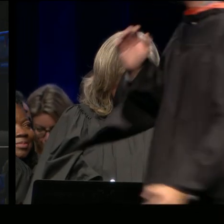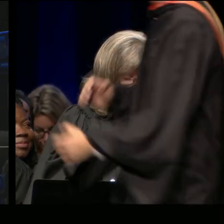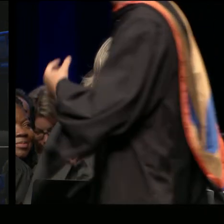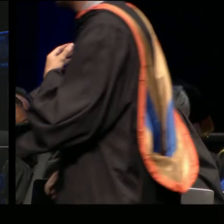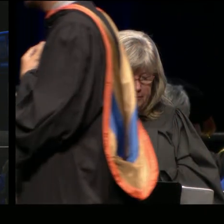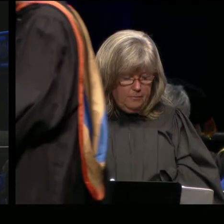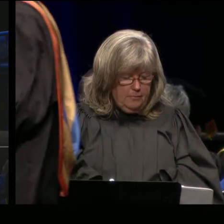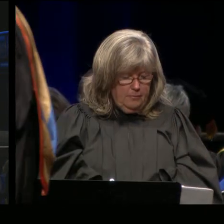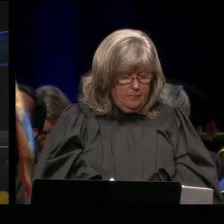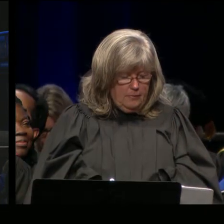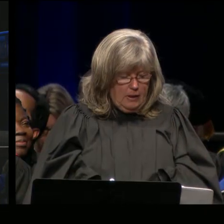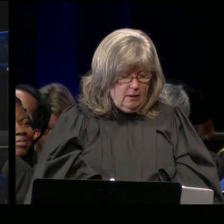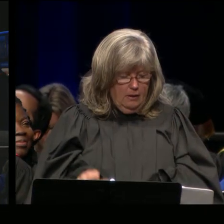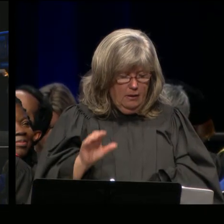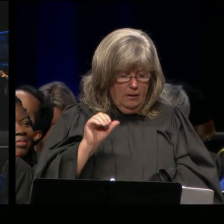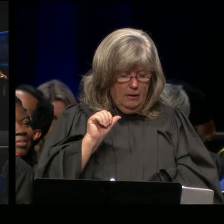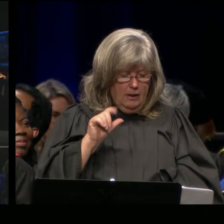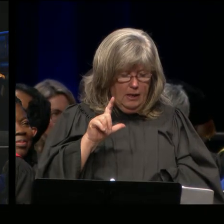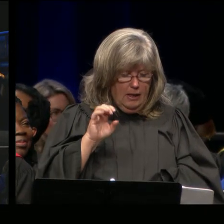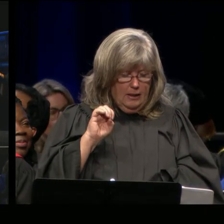Alexander Maximowski.